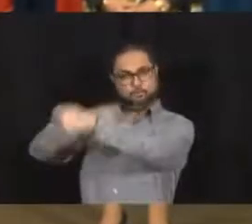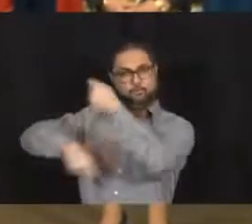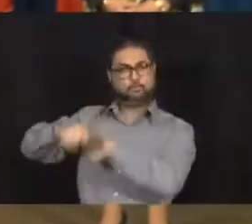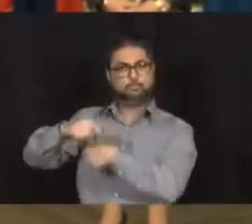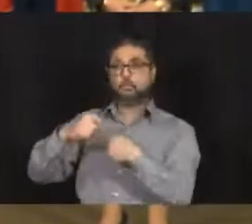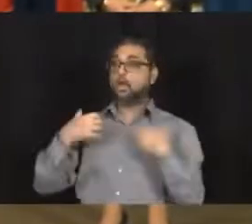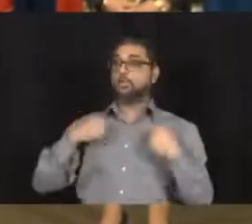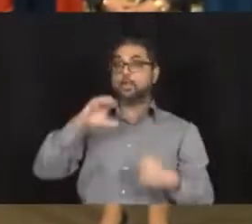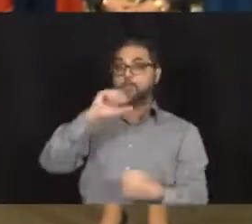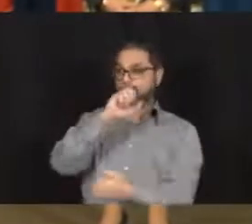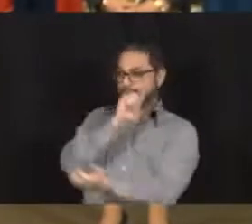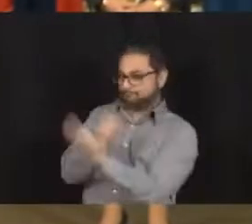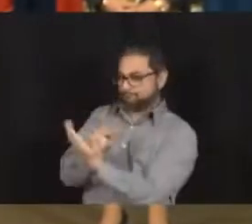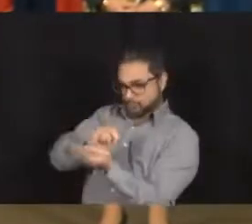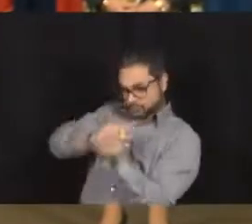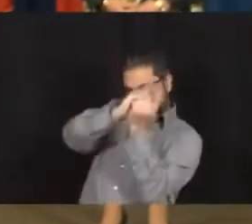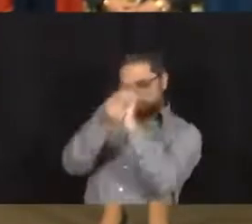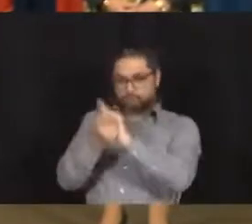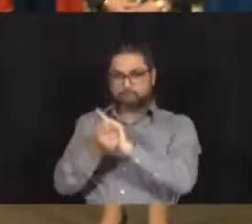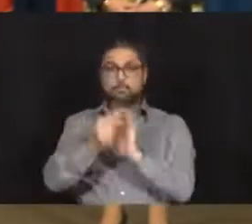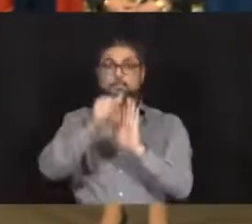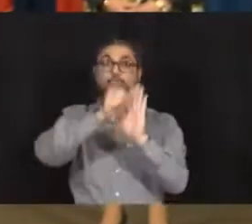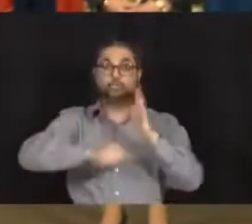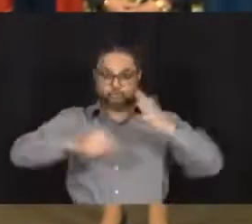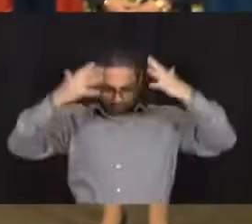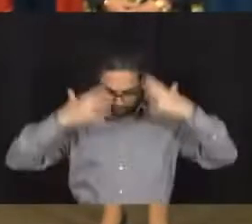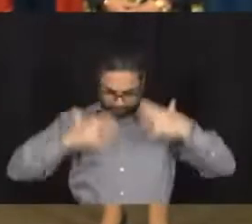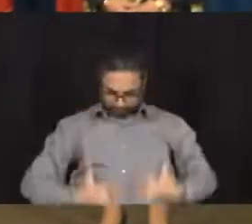medical manufacturers are delivering